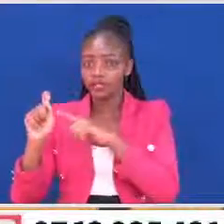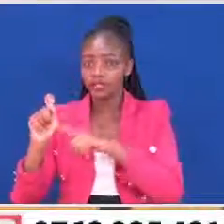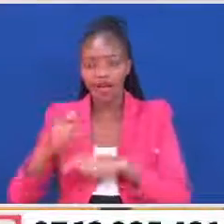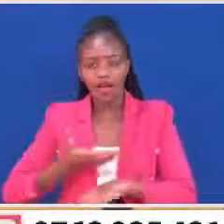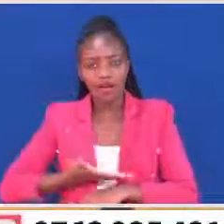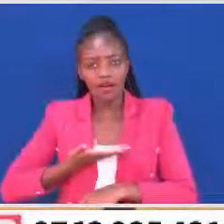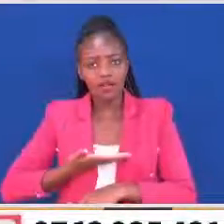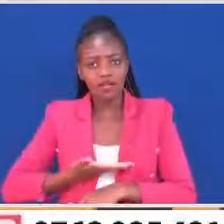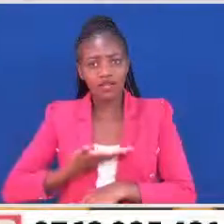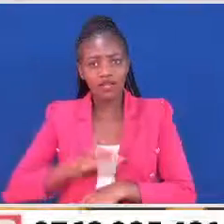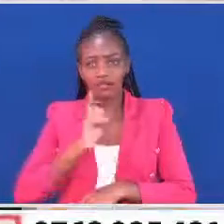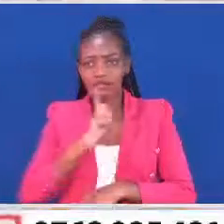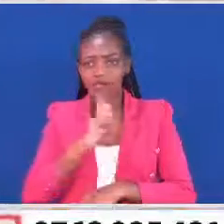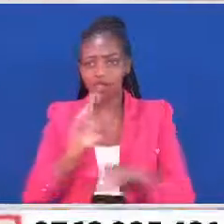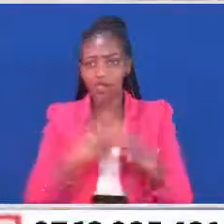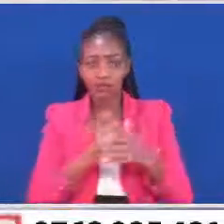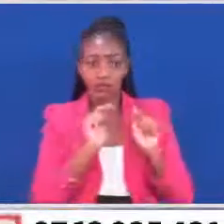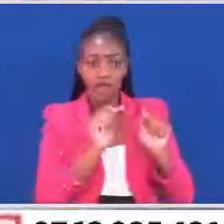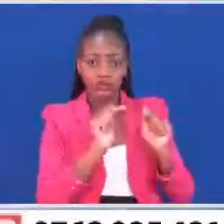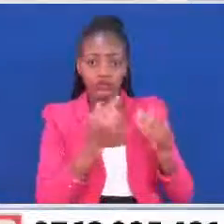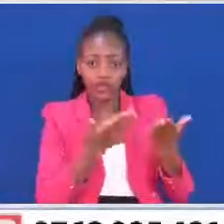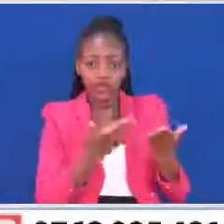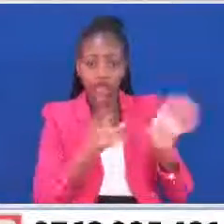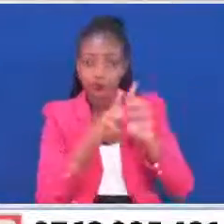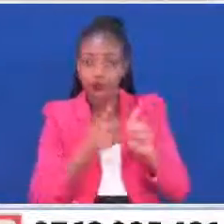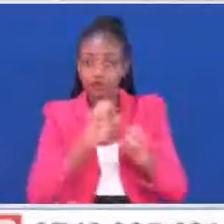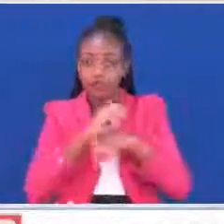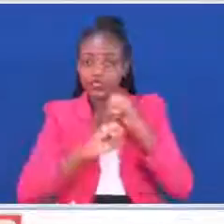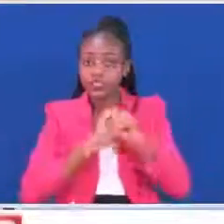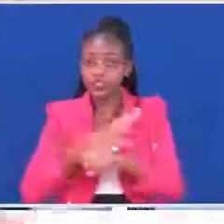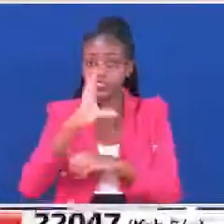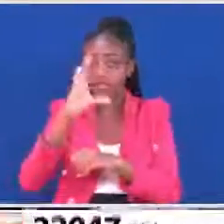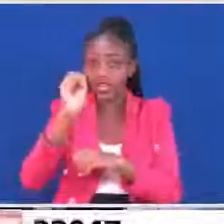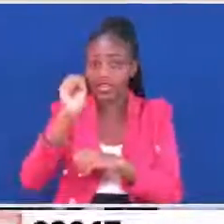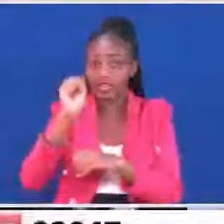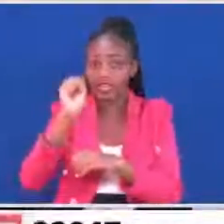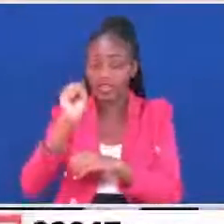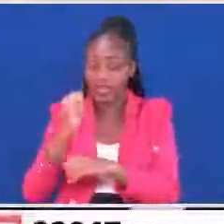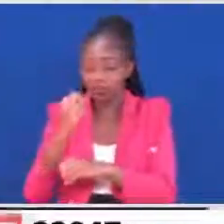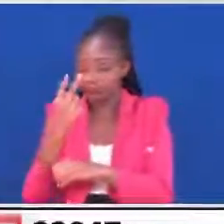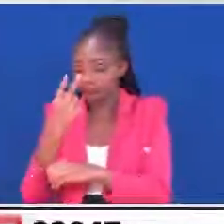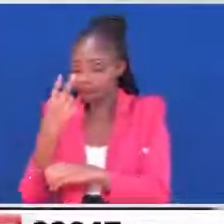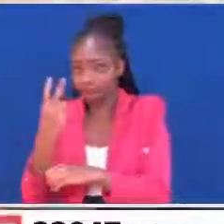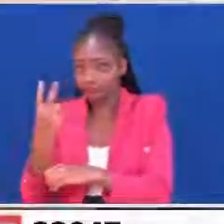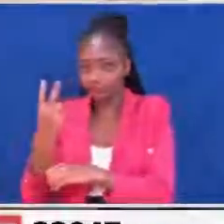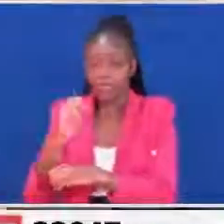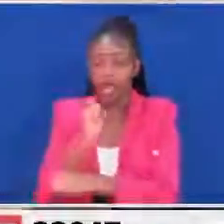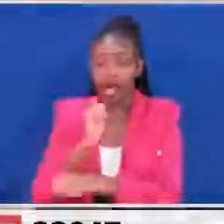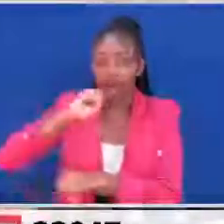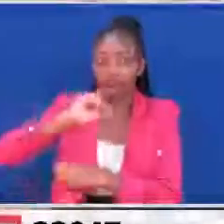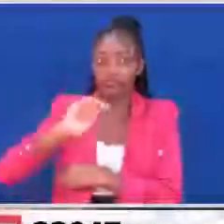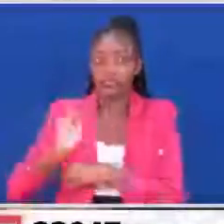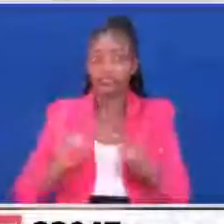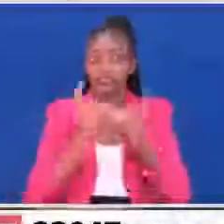Education Teachers, KUPPET, criticizing the act. In the video, CS Magoha is heard hurling insults at the County Director